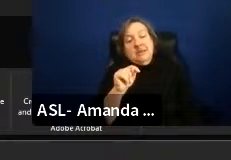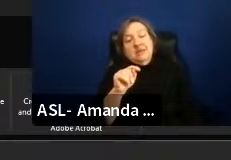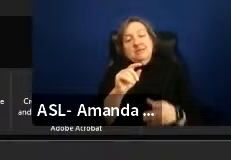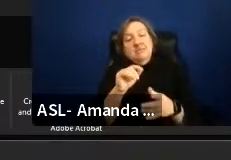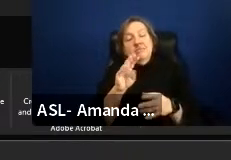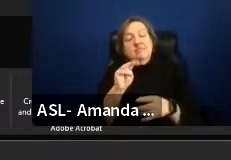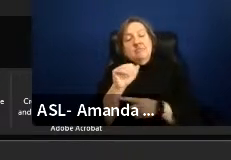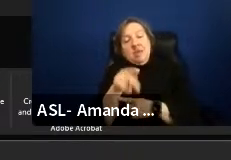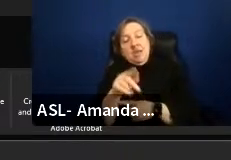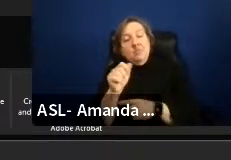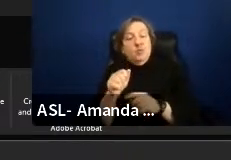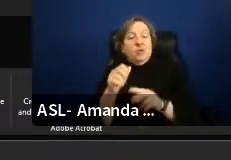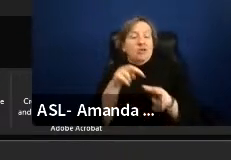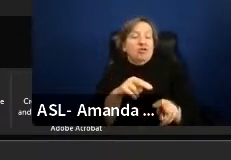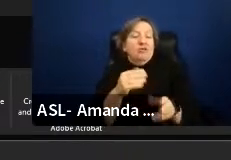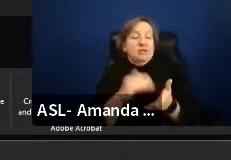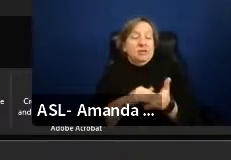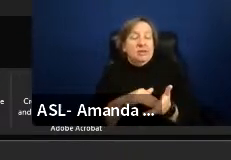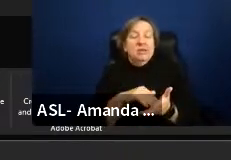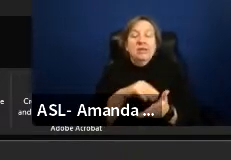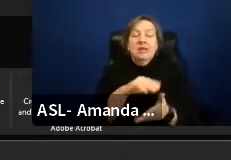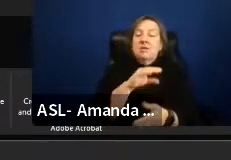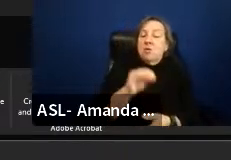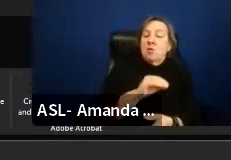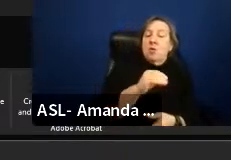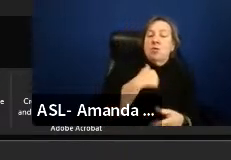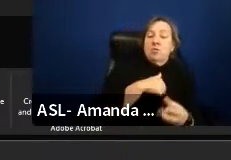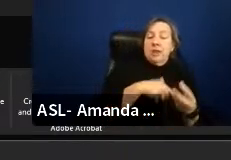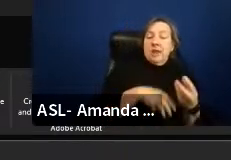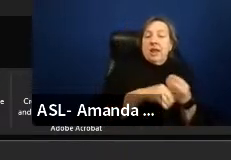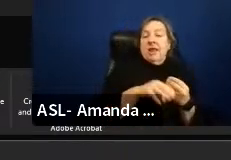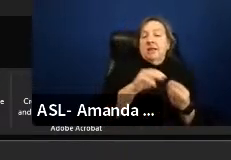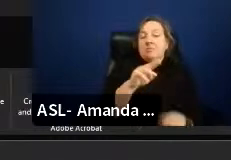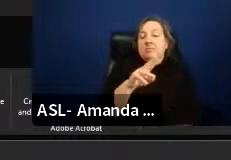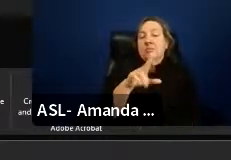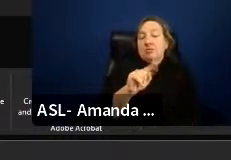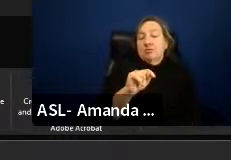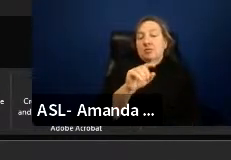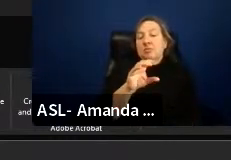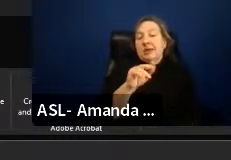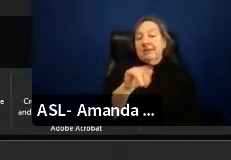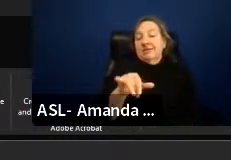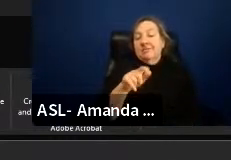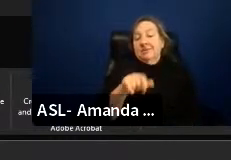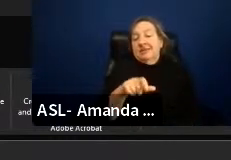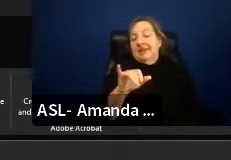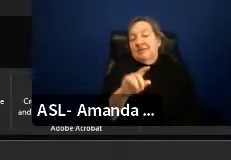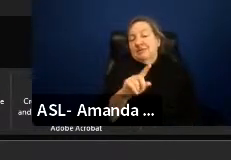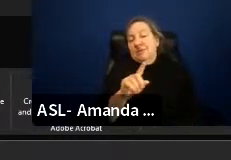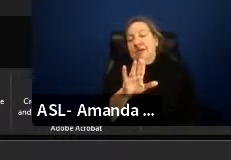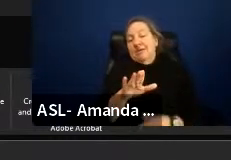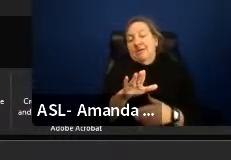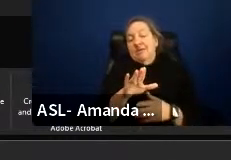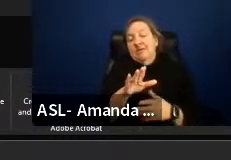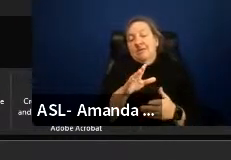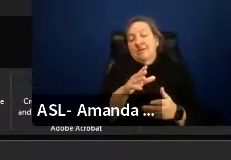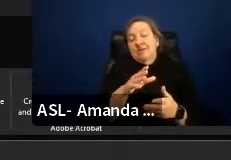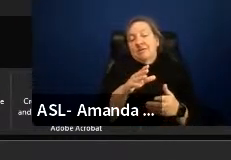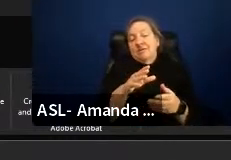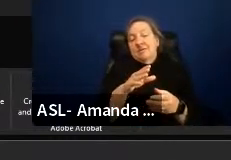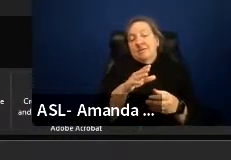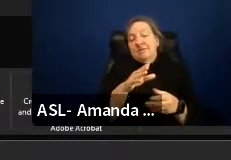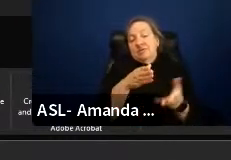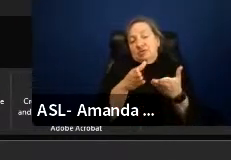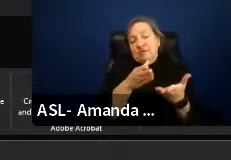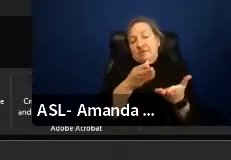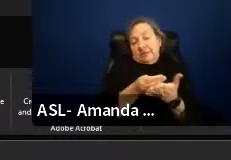well. And for the Oregon side we added Multnomah County because that's where the homeless service dollars live. So that'll be something that we'll